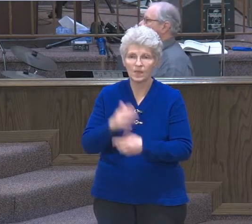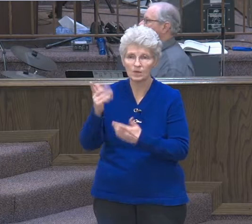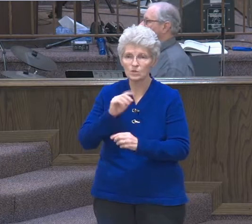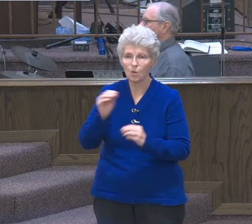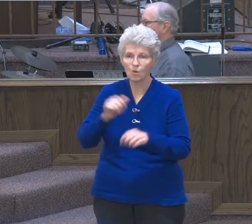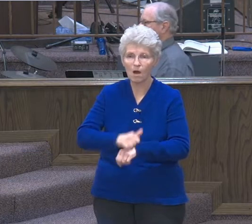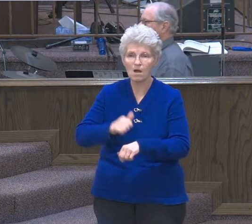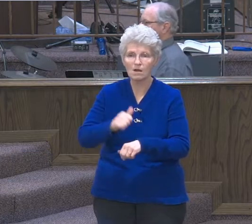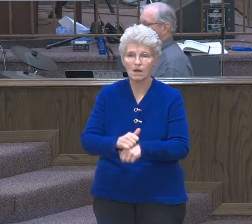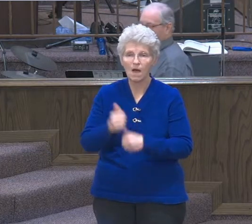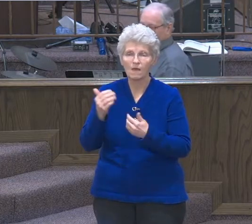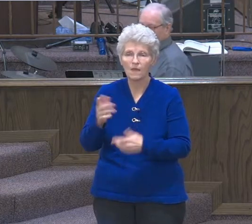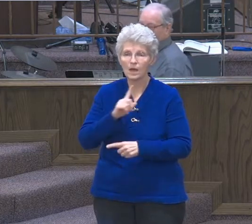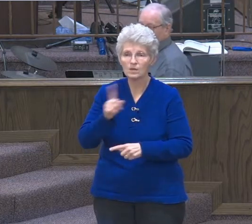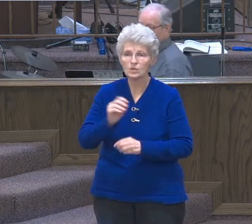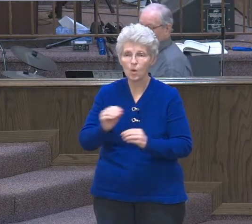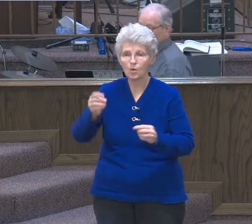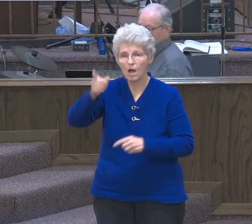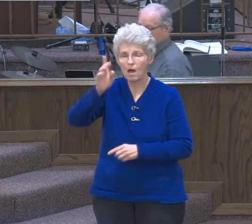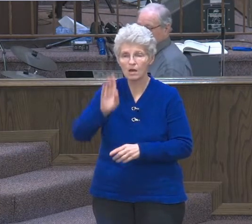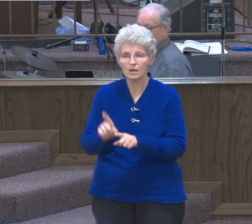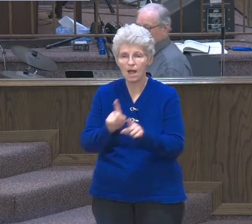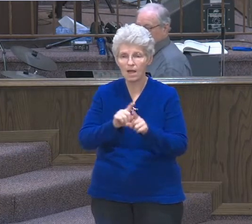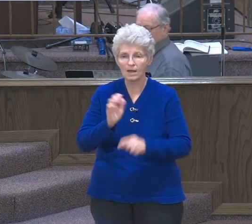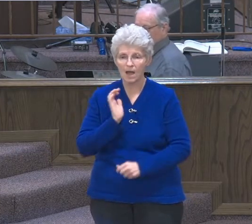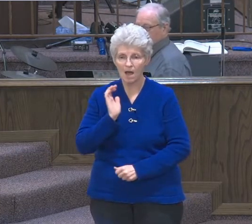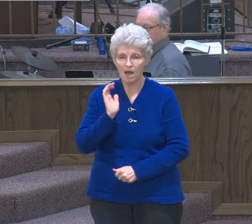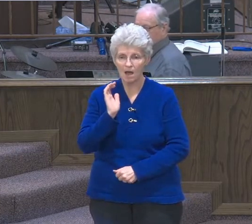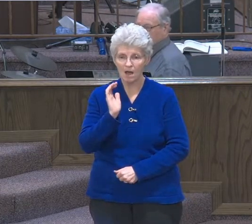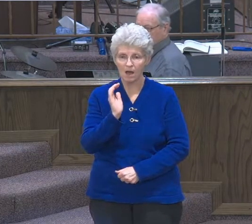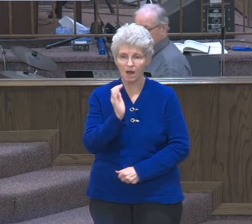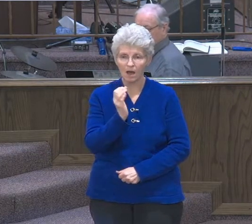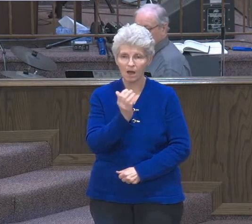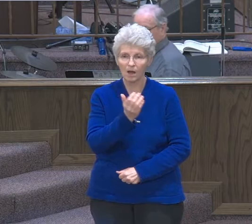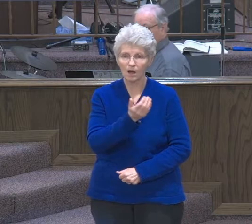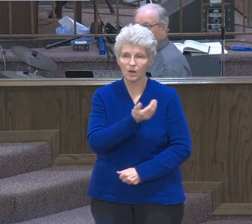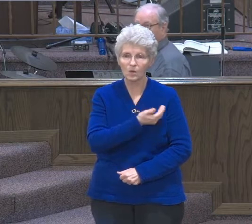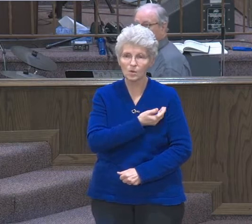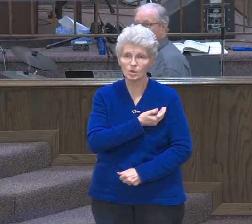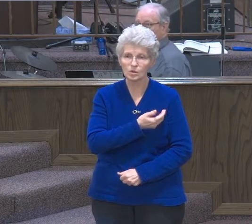There is no rock, there is no God like